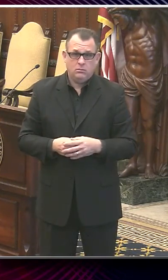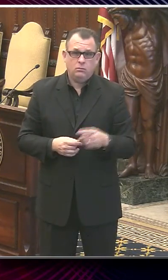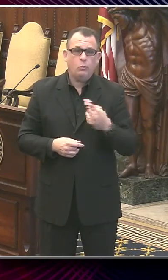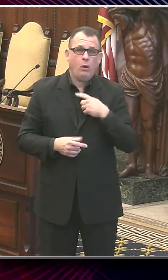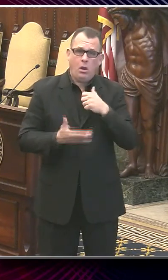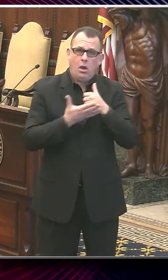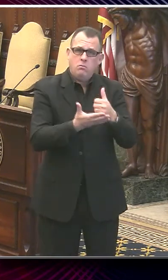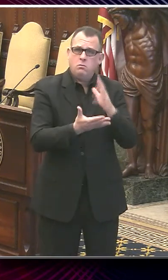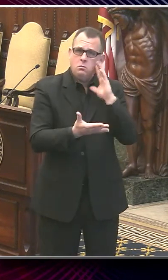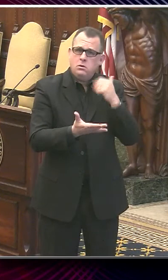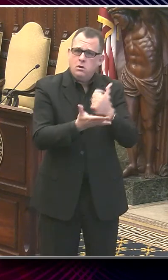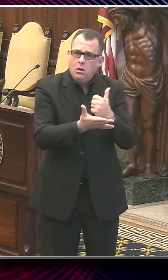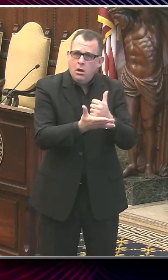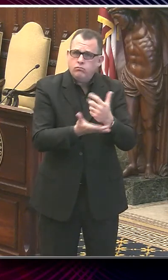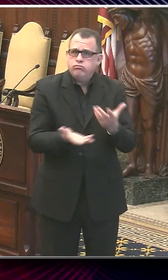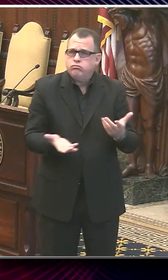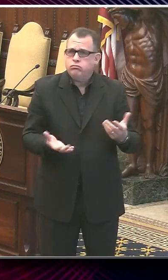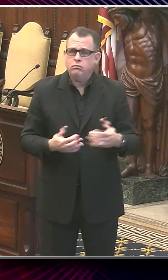but I have not heard of that.